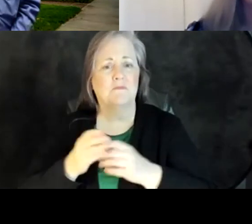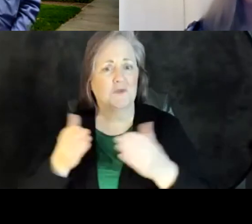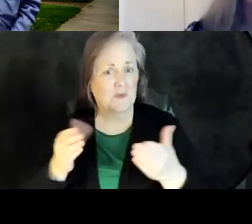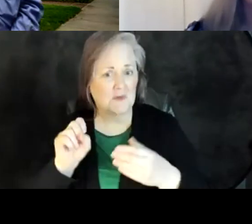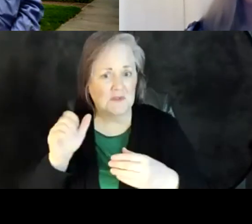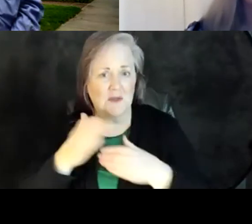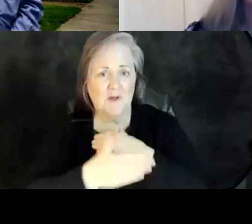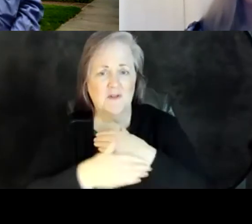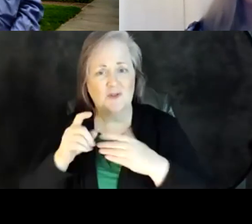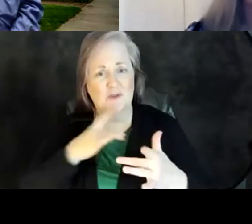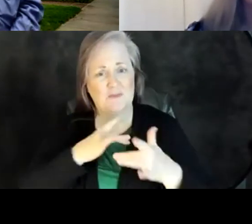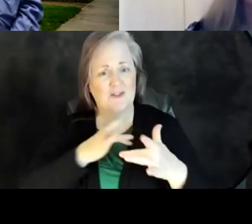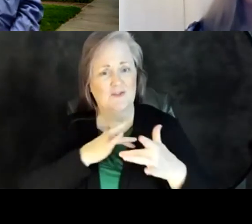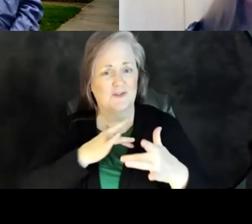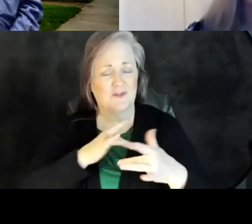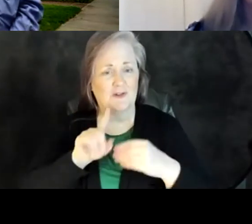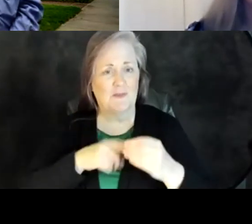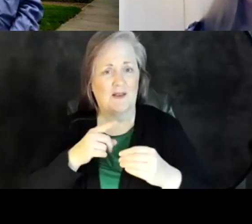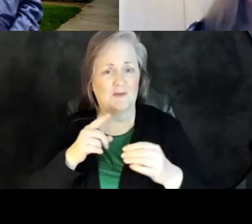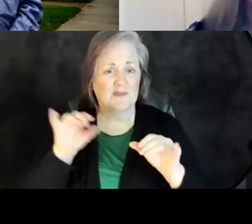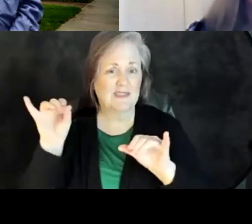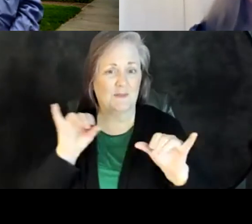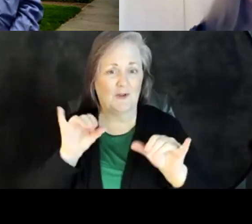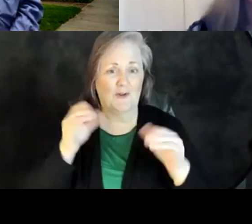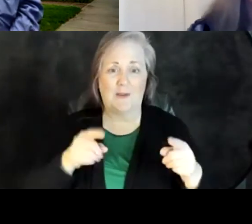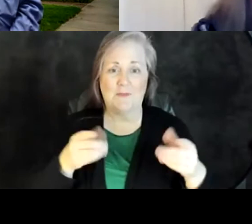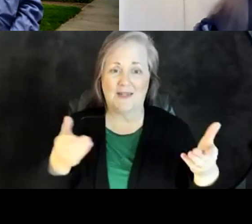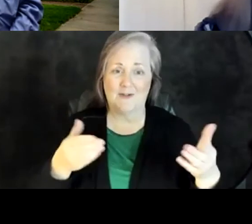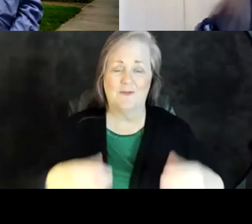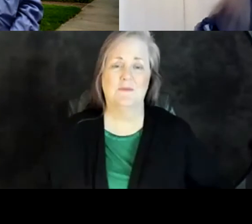County should be concerned about something similar happening here.